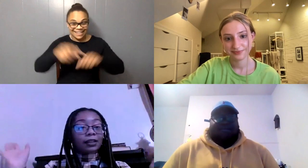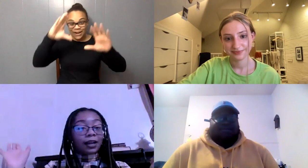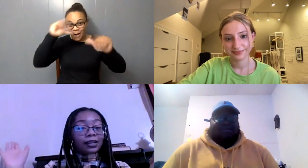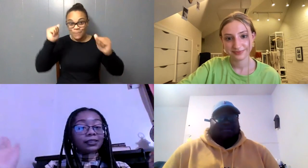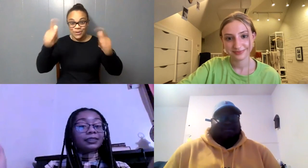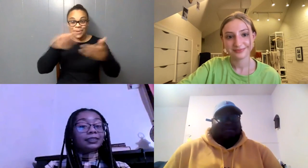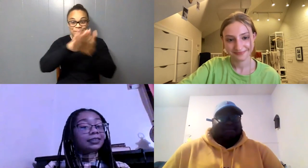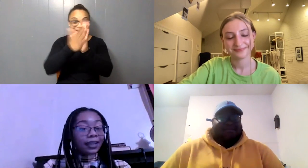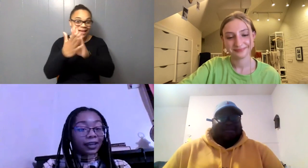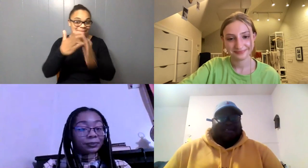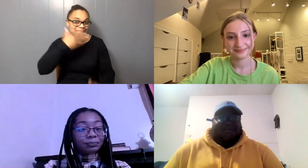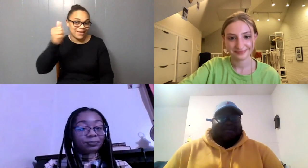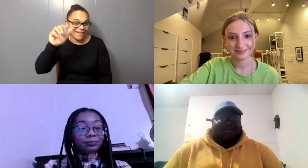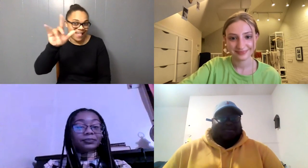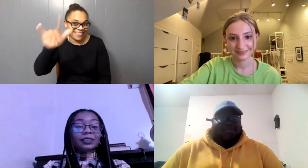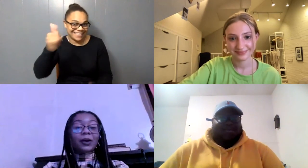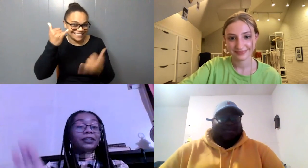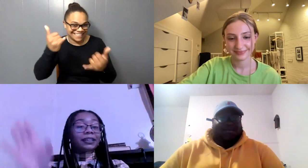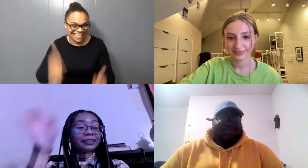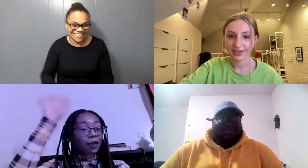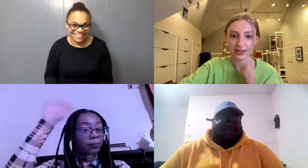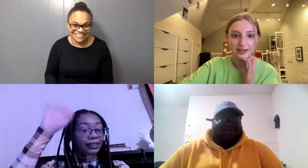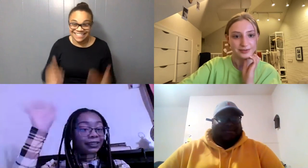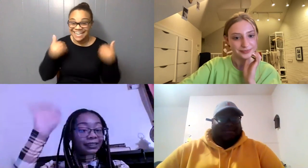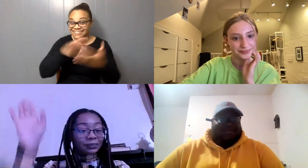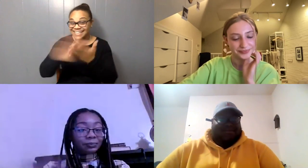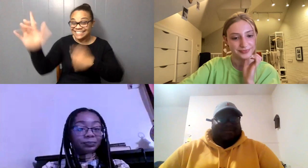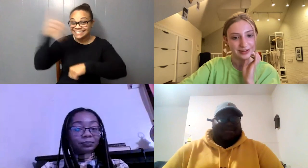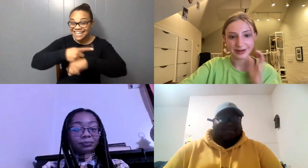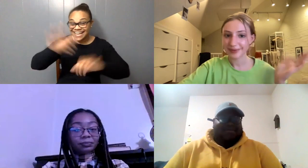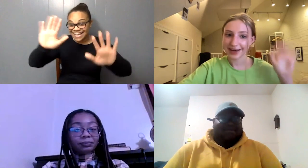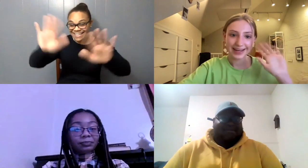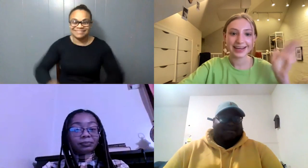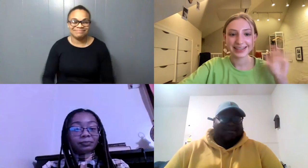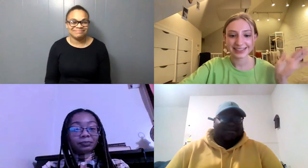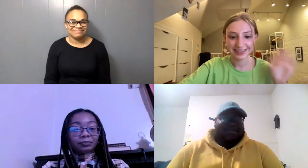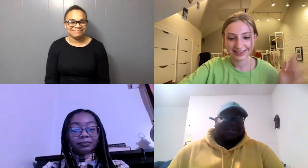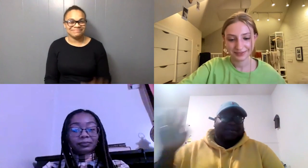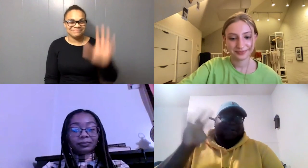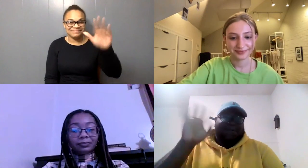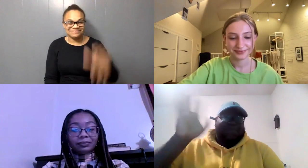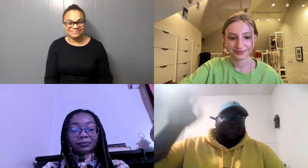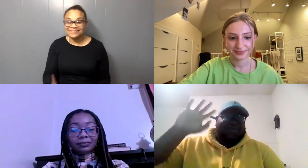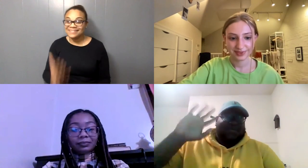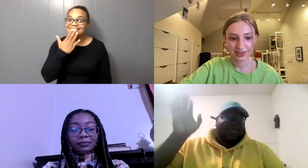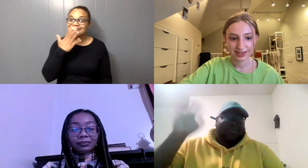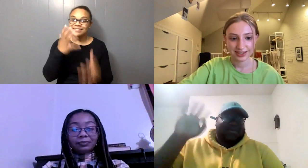better allies today. So have a nice day, everybody. Right, bye. Thank